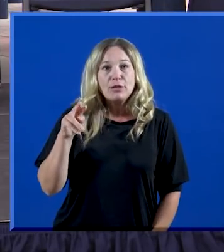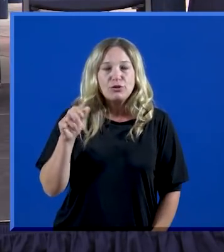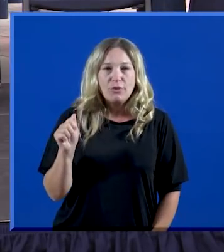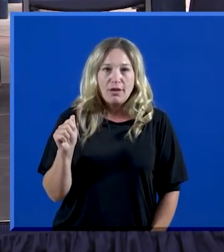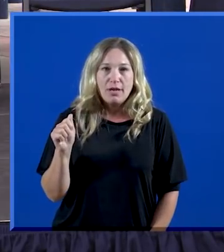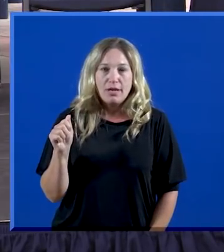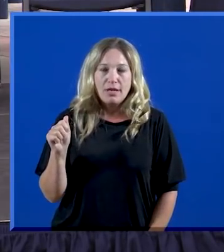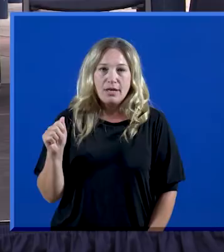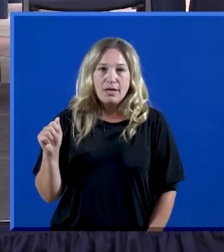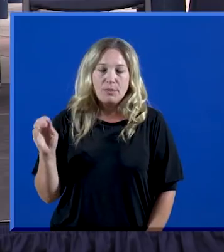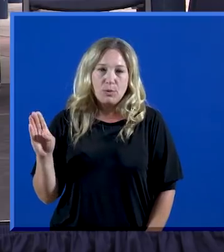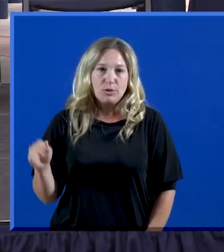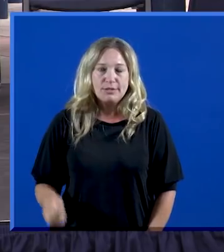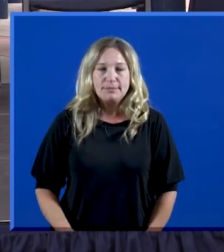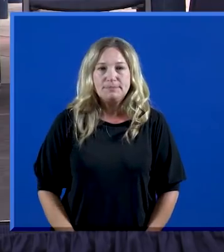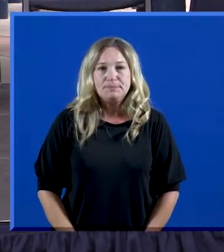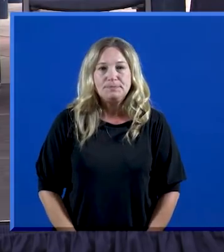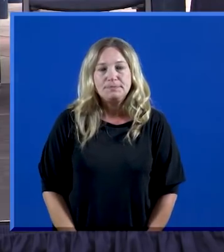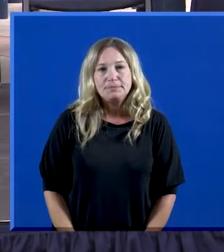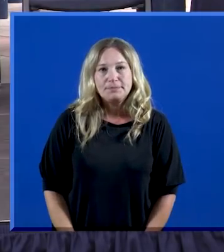Petra Ewers,